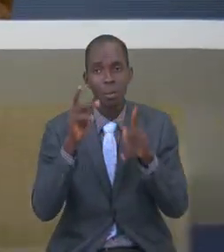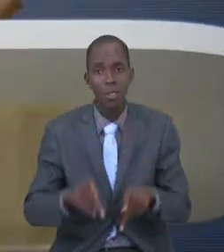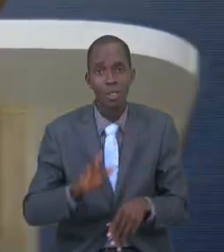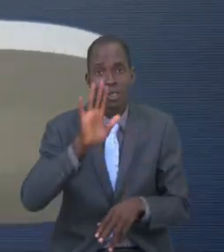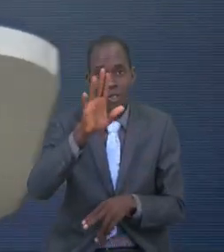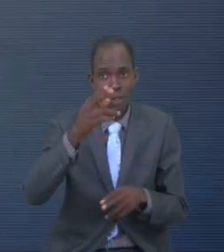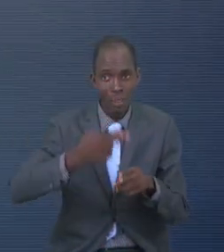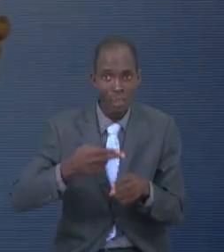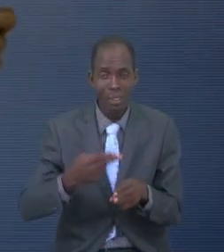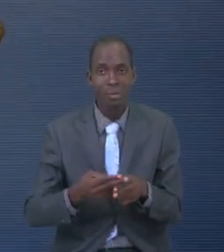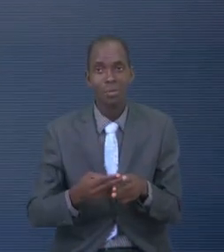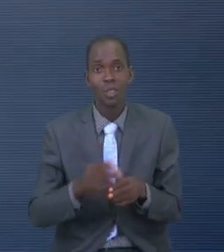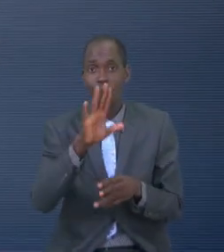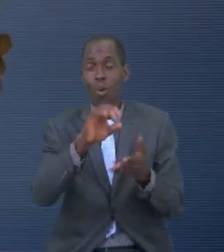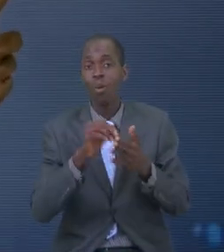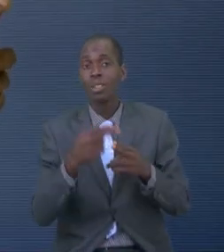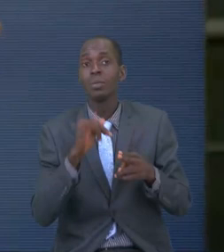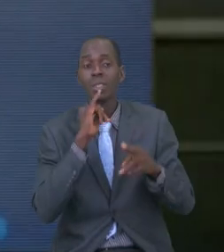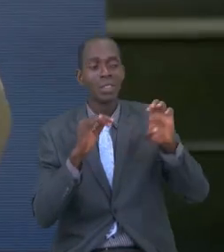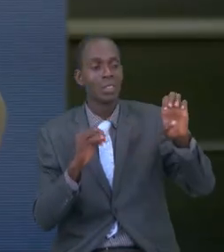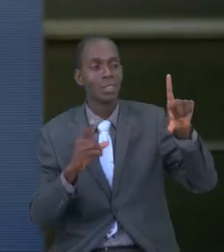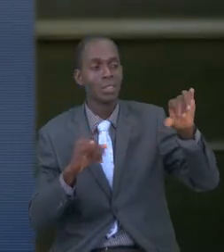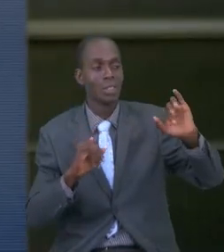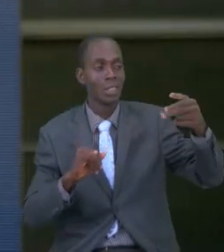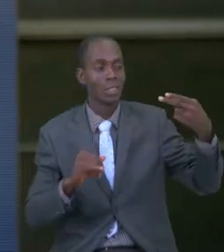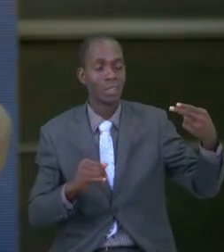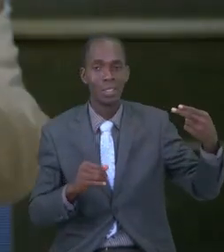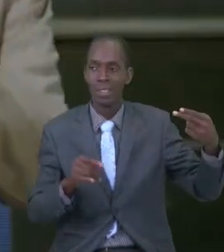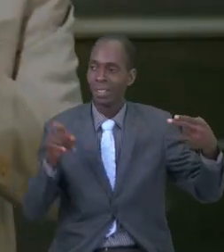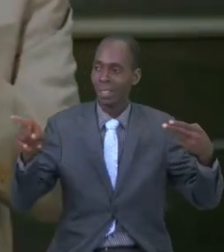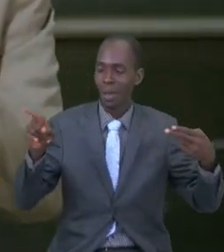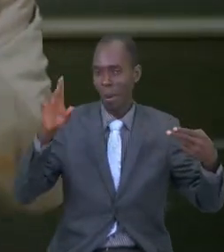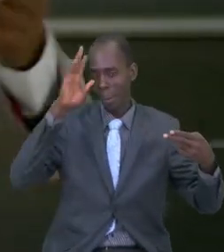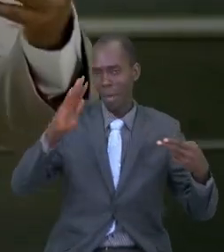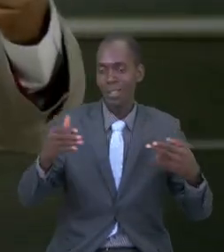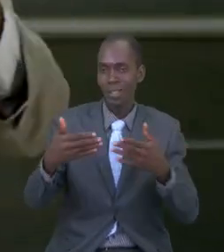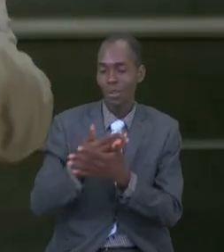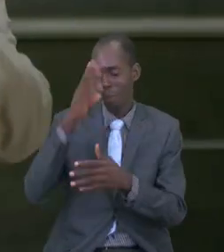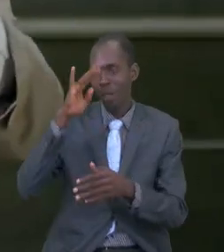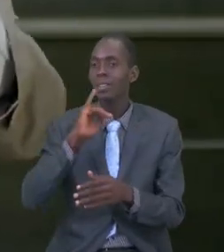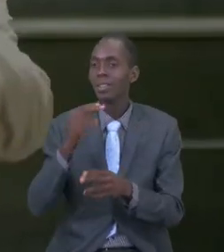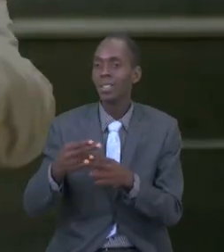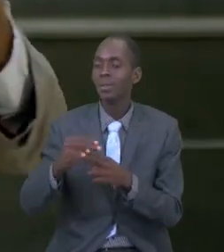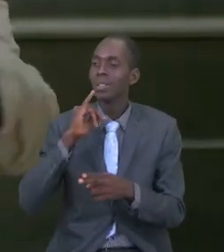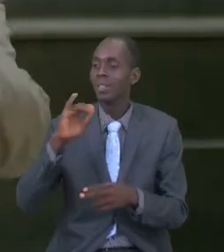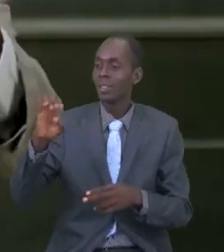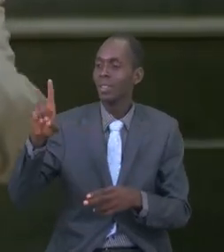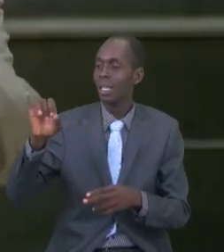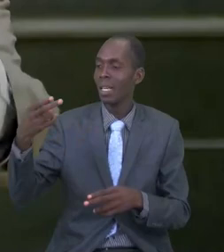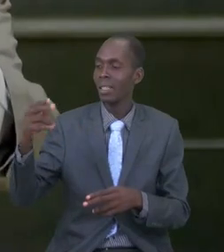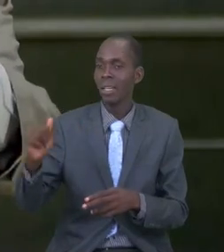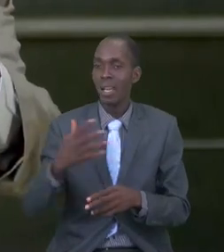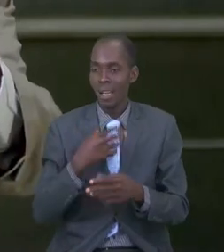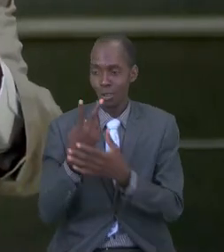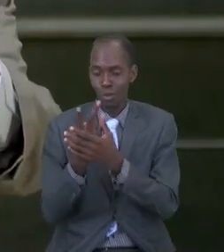is Elijah. His name is like yours, Elisha. And those two will